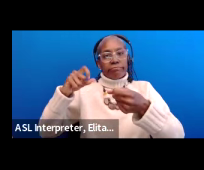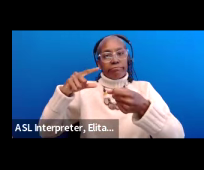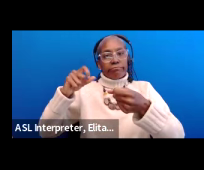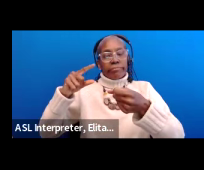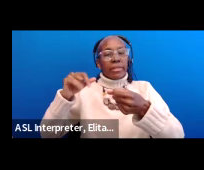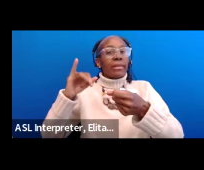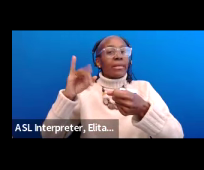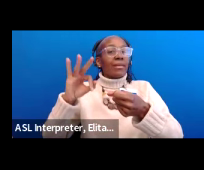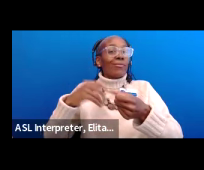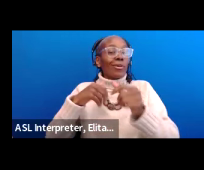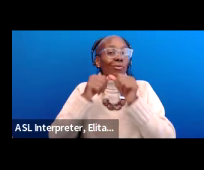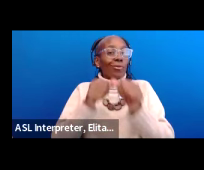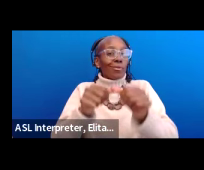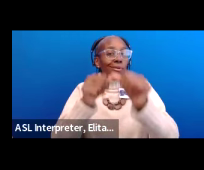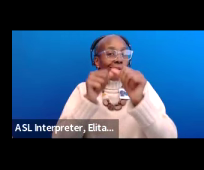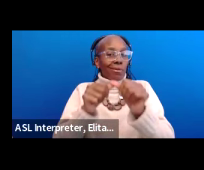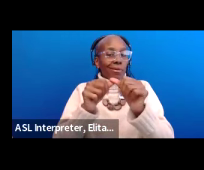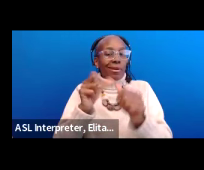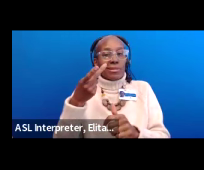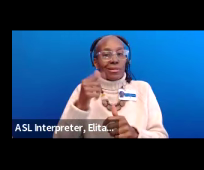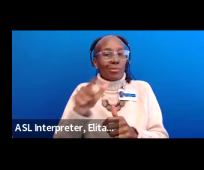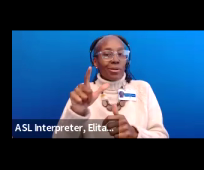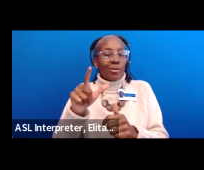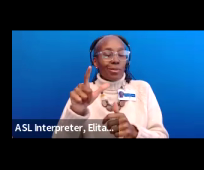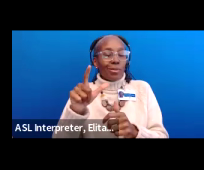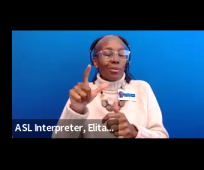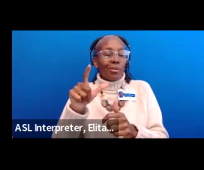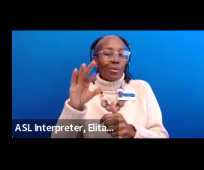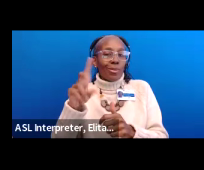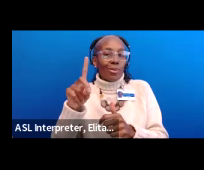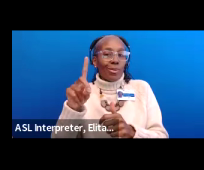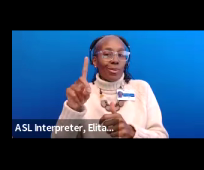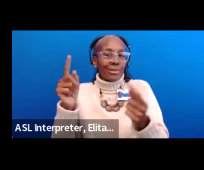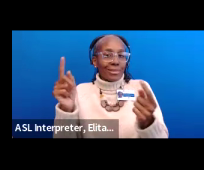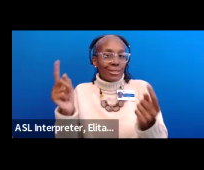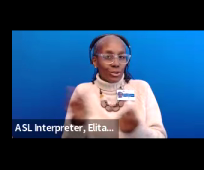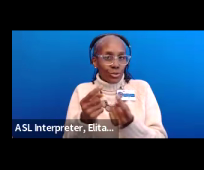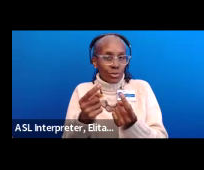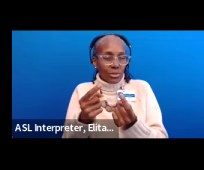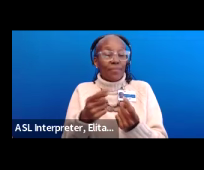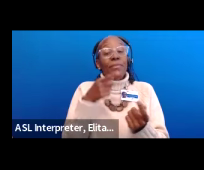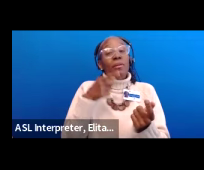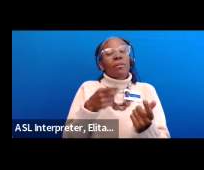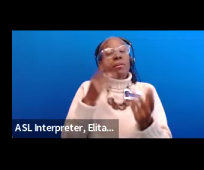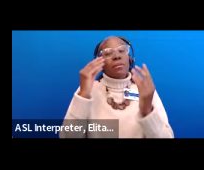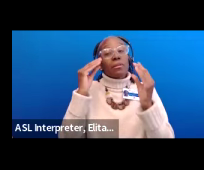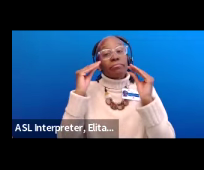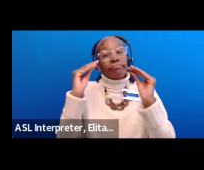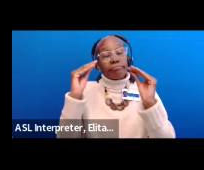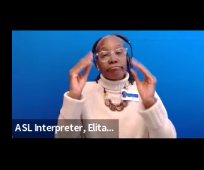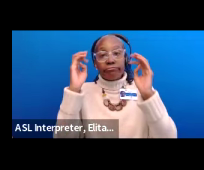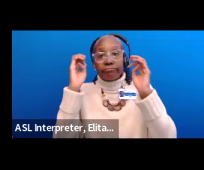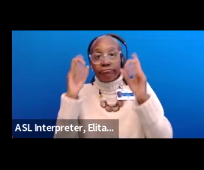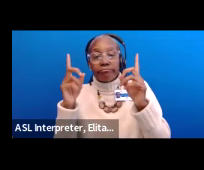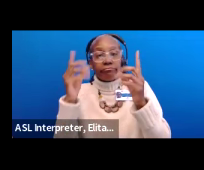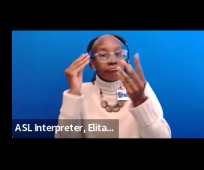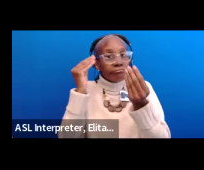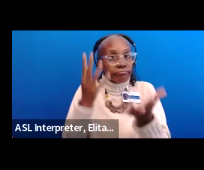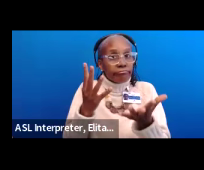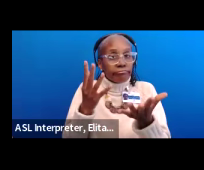injury. And we're very excited to host this event to provide education and more information